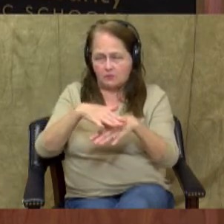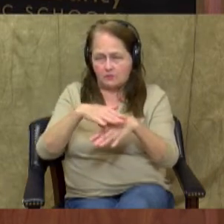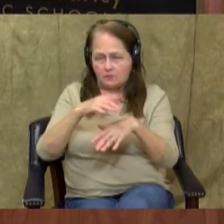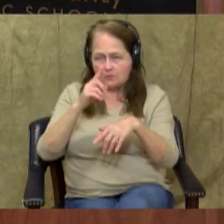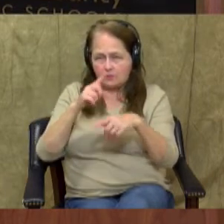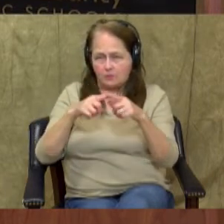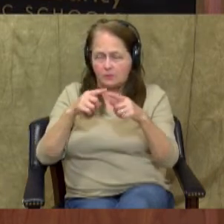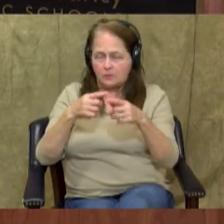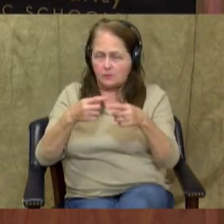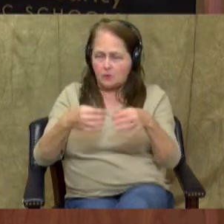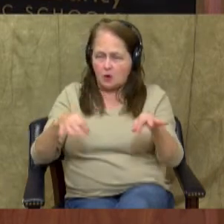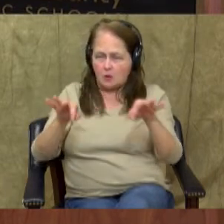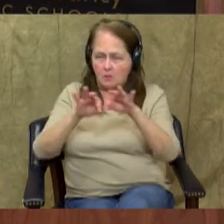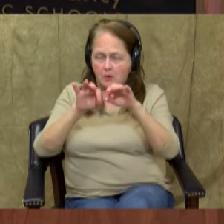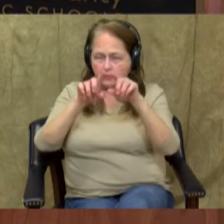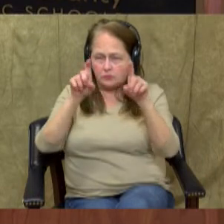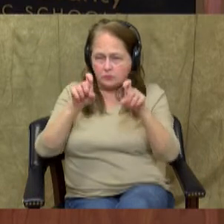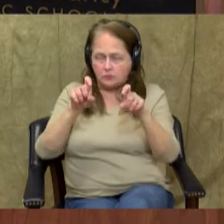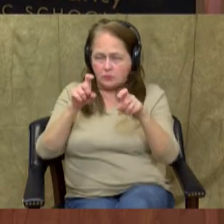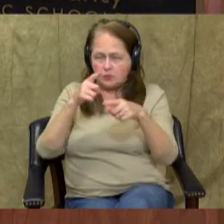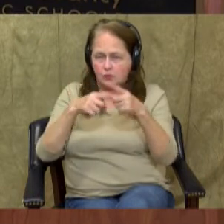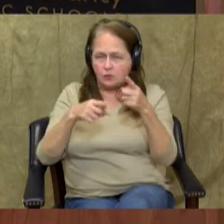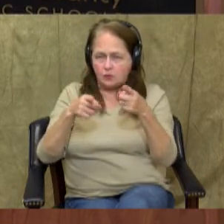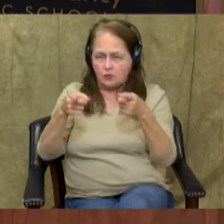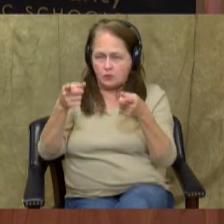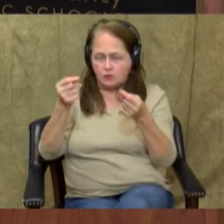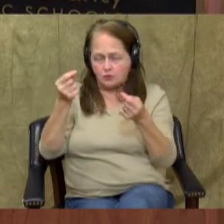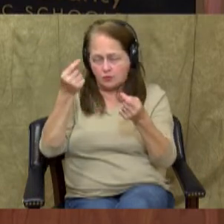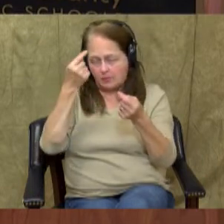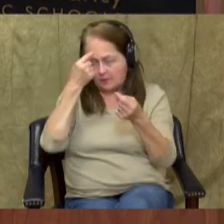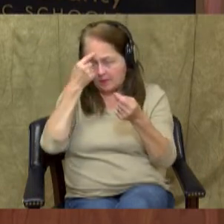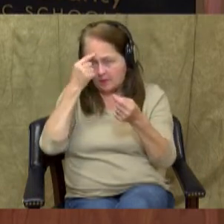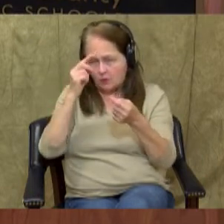So the essential question today was, what